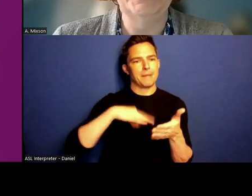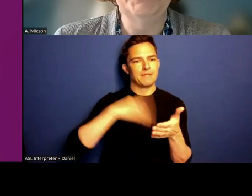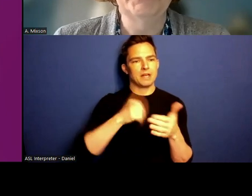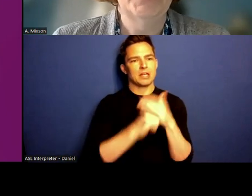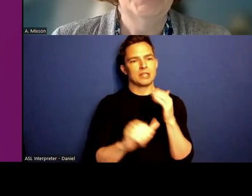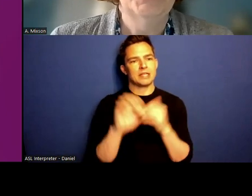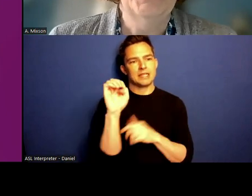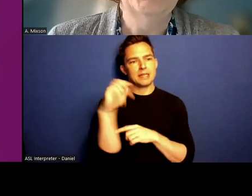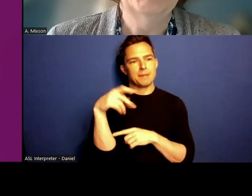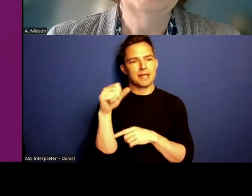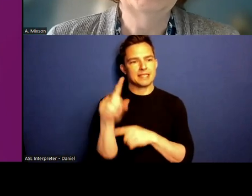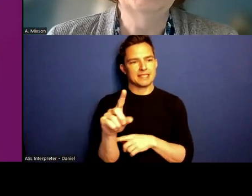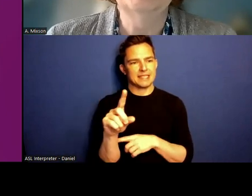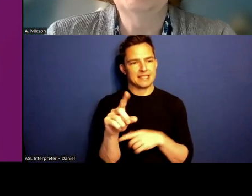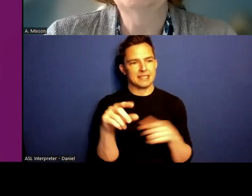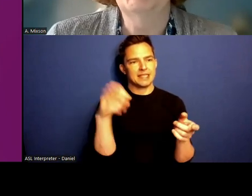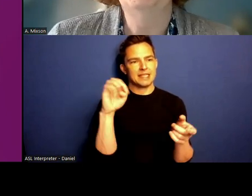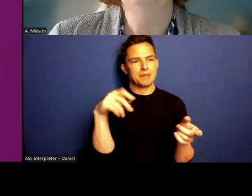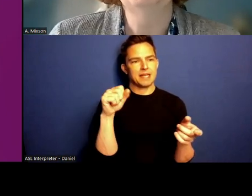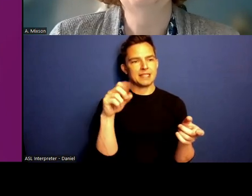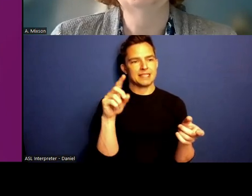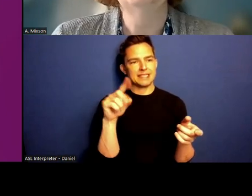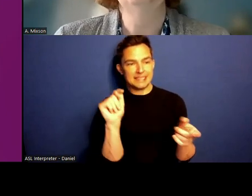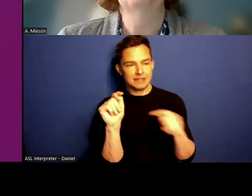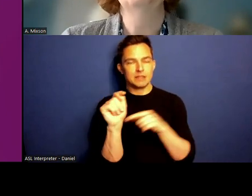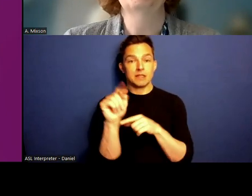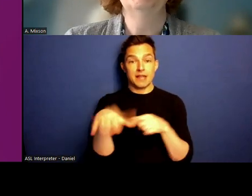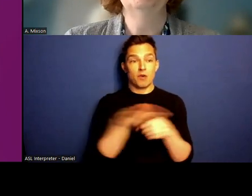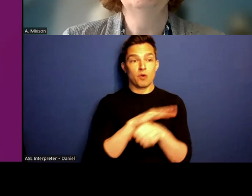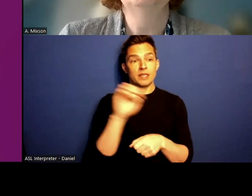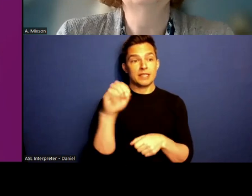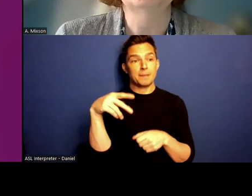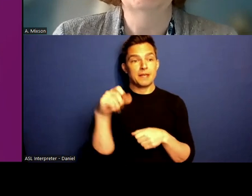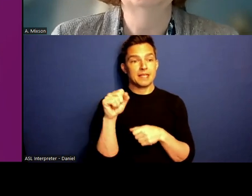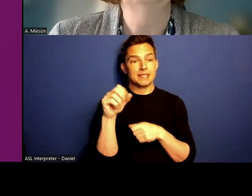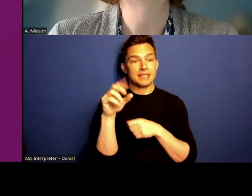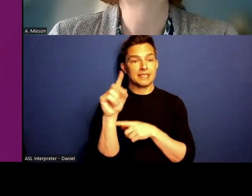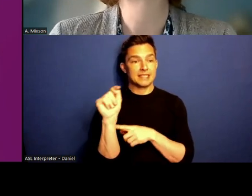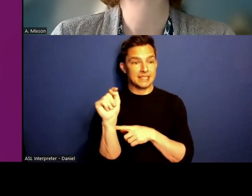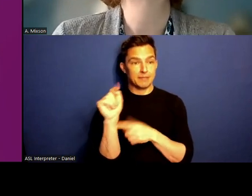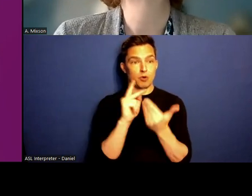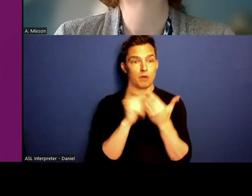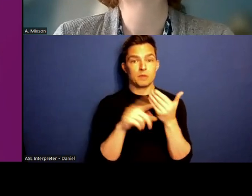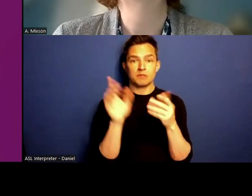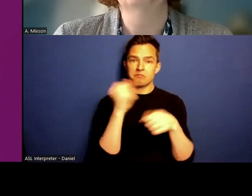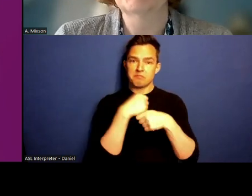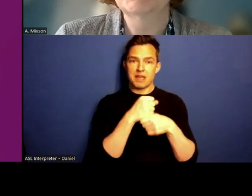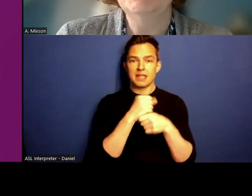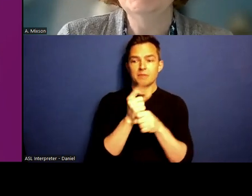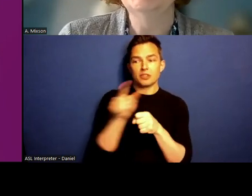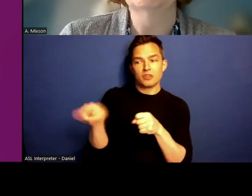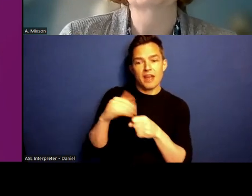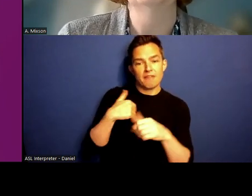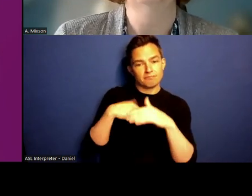EPSDT. And this whole EPSD program is designed to ensure that children receive